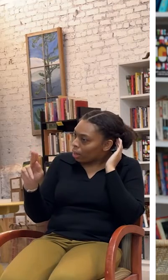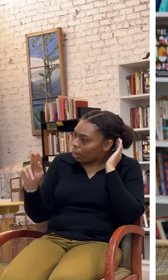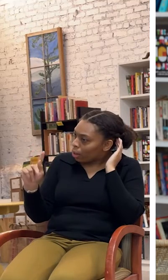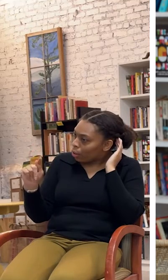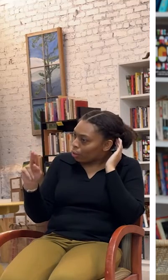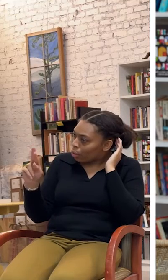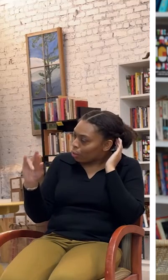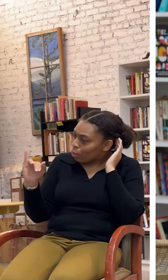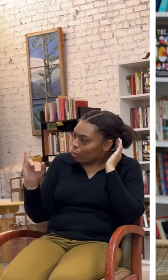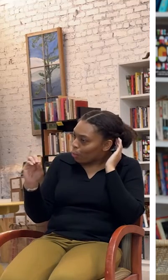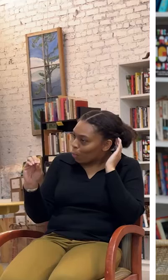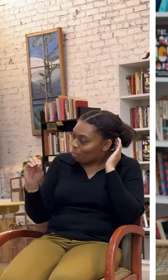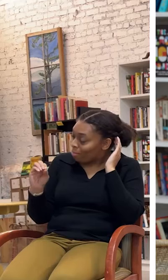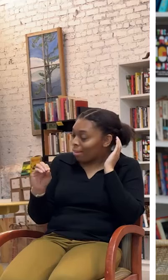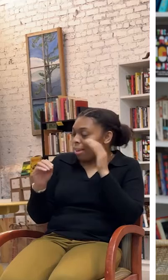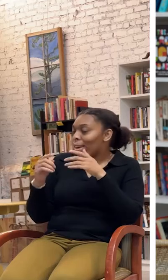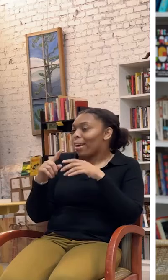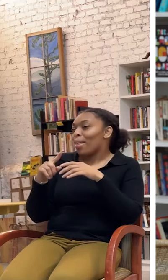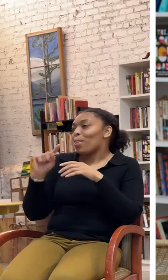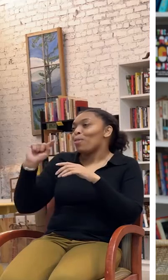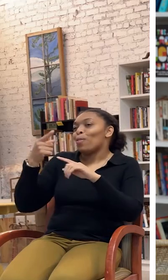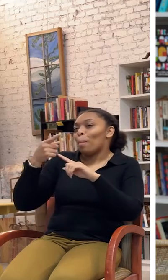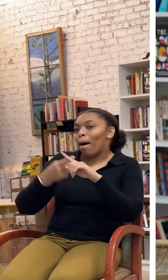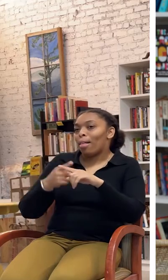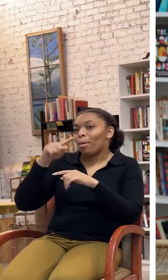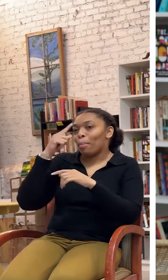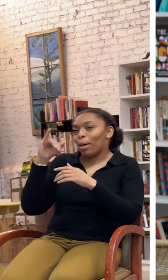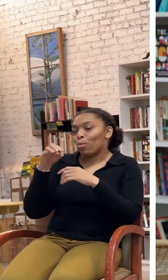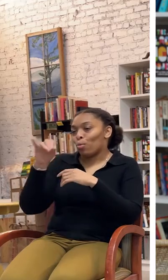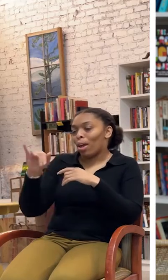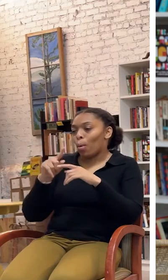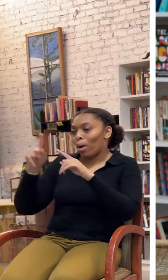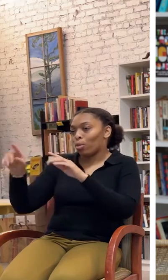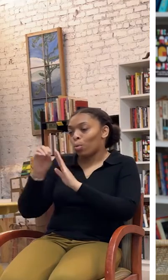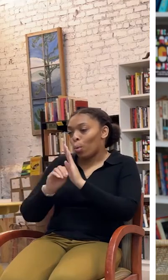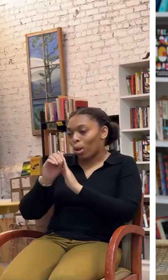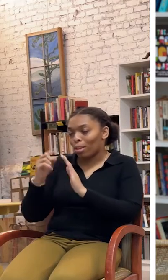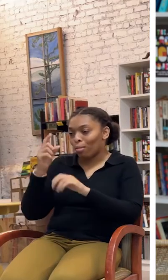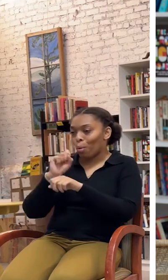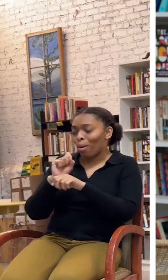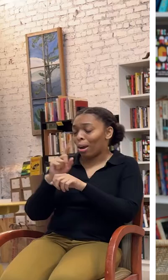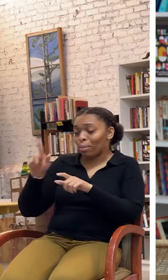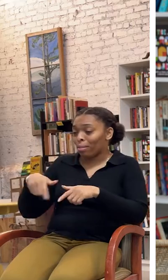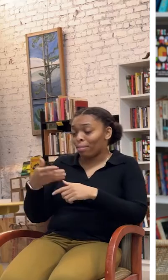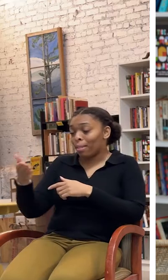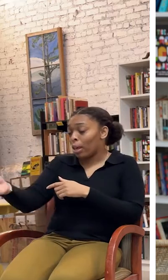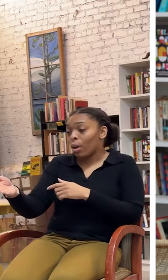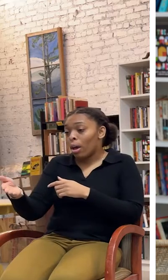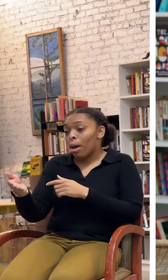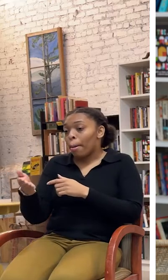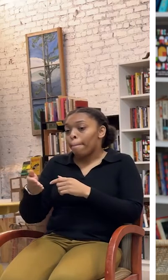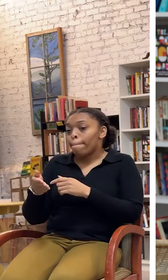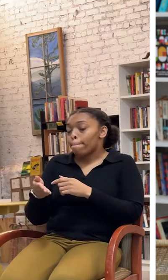so in January of 2016, I went to New Orleans for work, and Mwende, still there, is at the time was